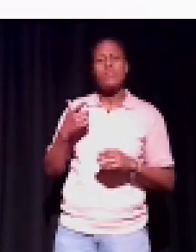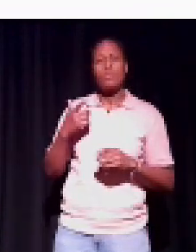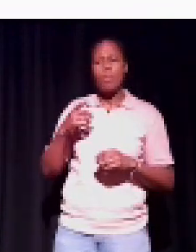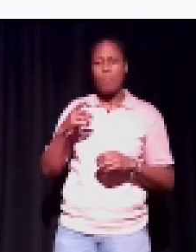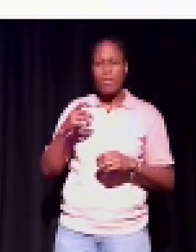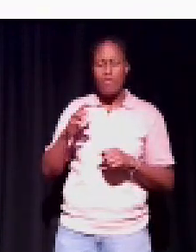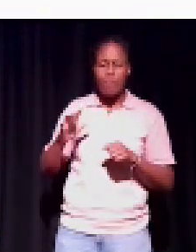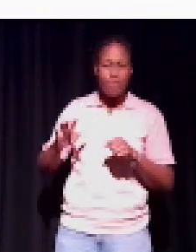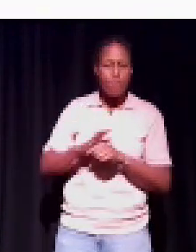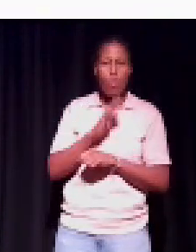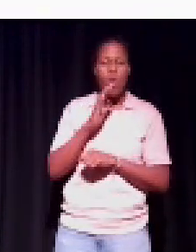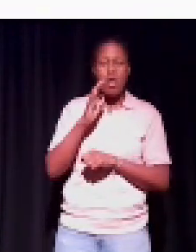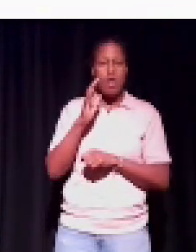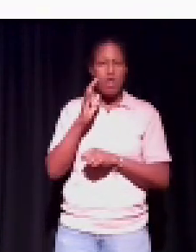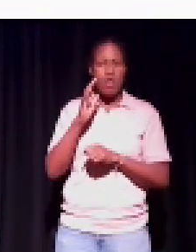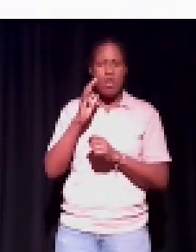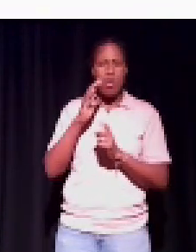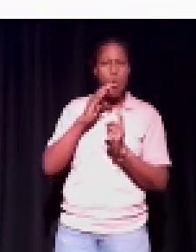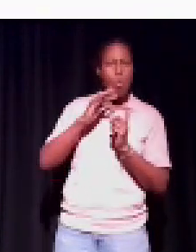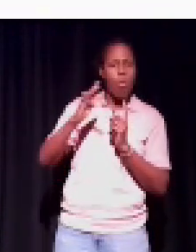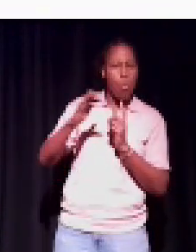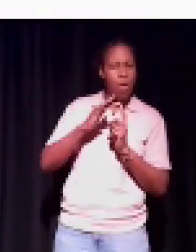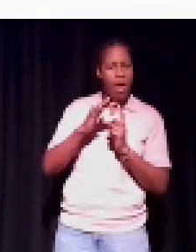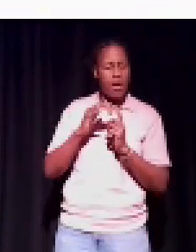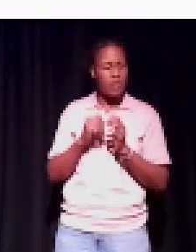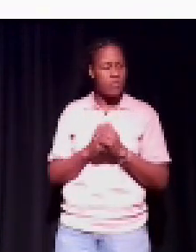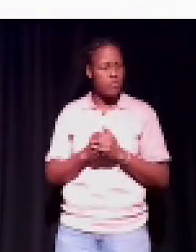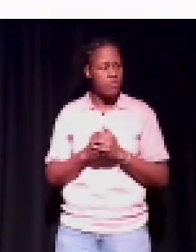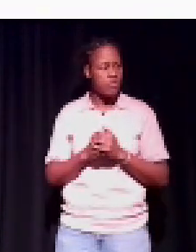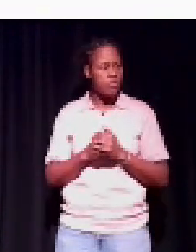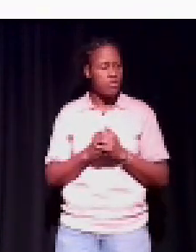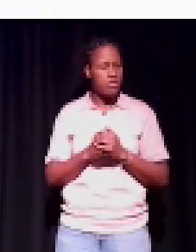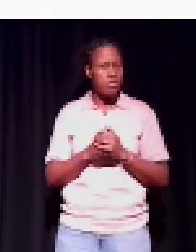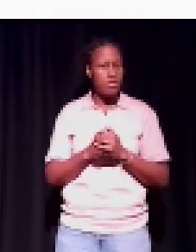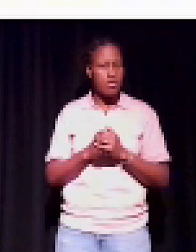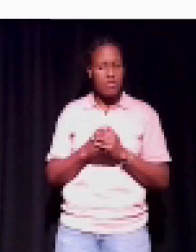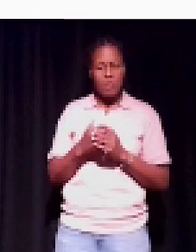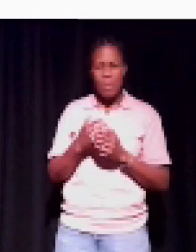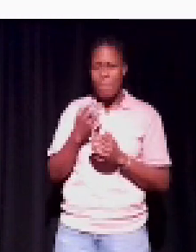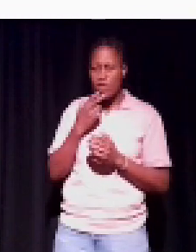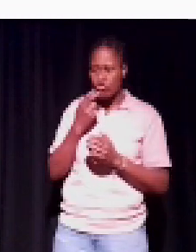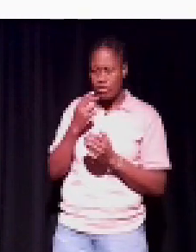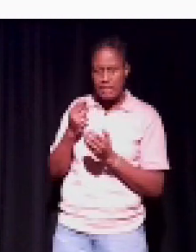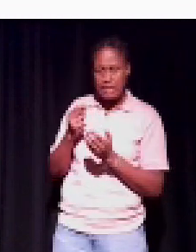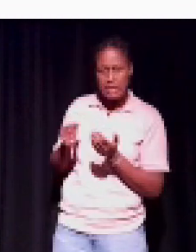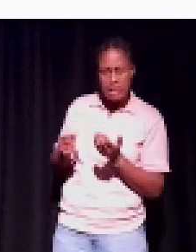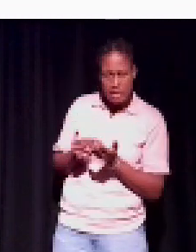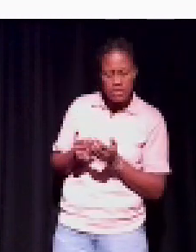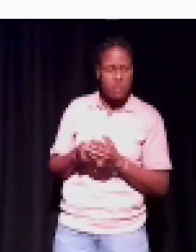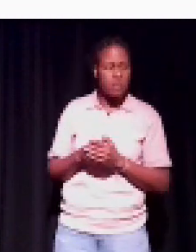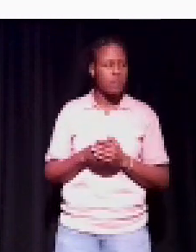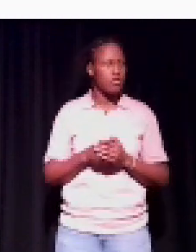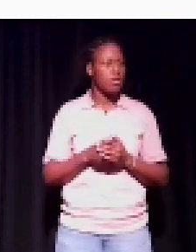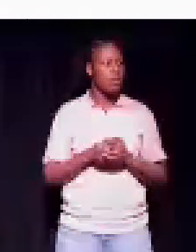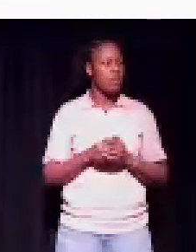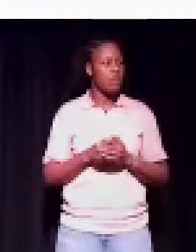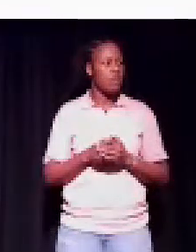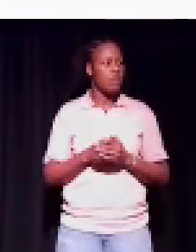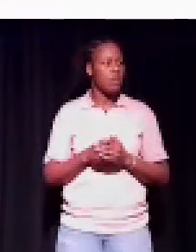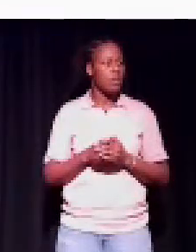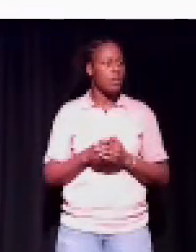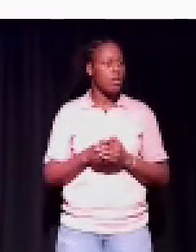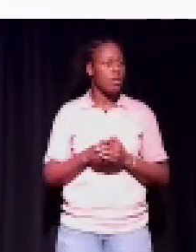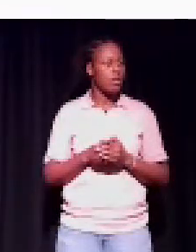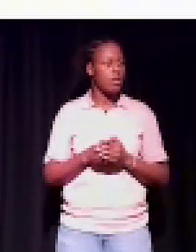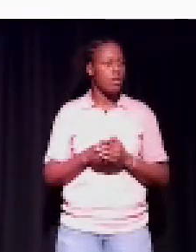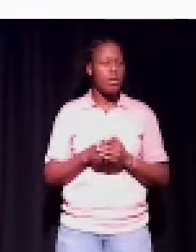thing. I want it to be able to be changeable and not just do MIDI, to be able to output